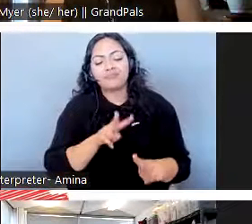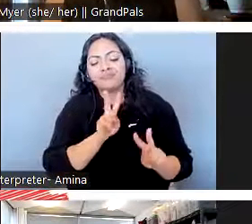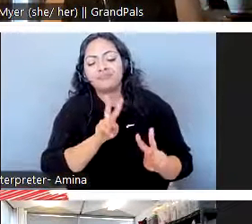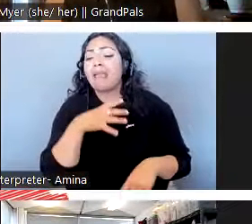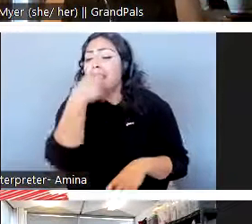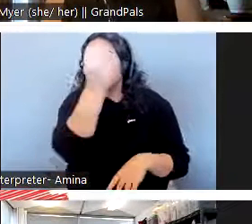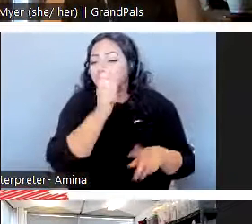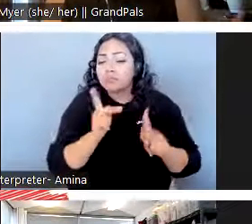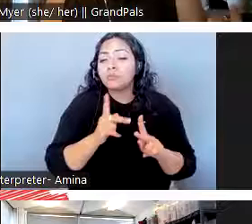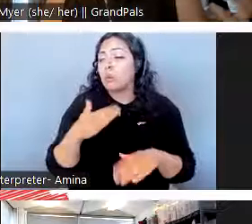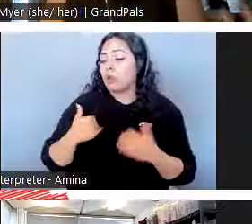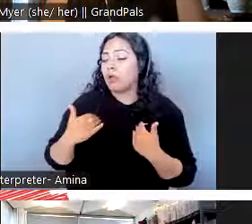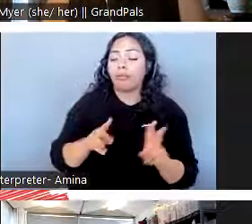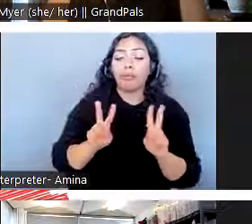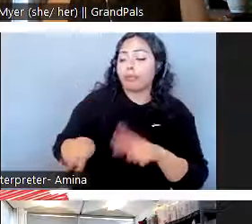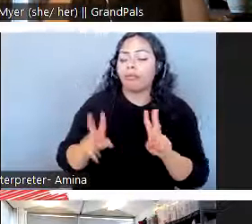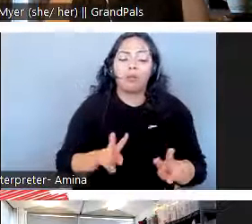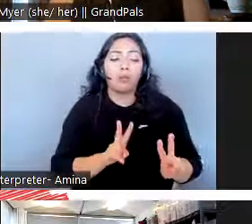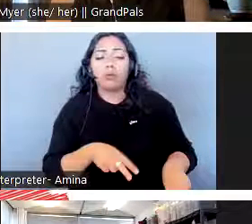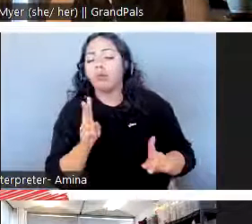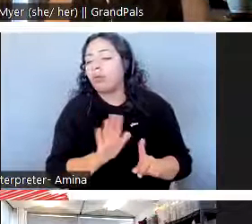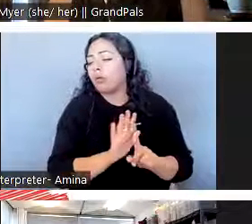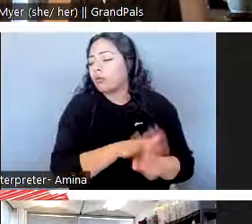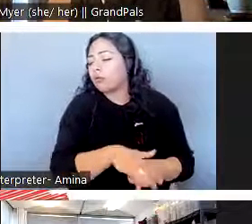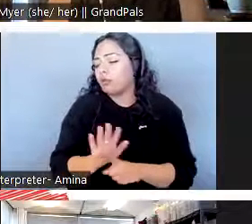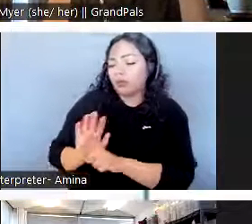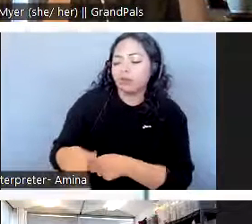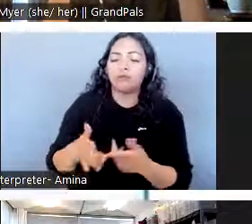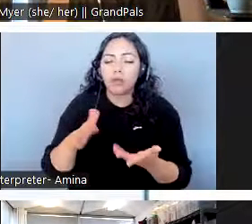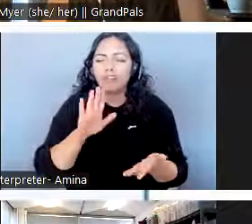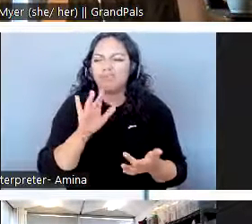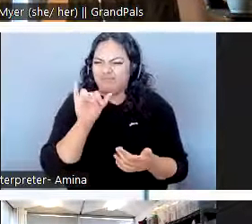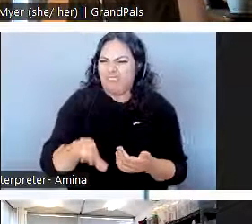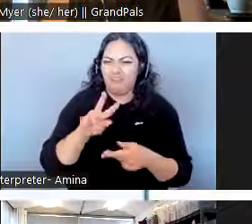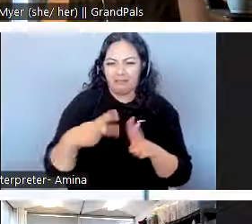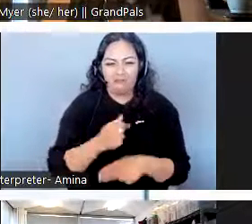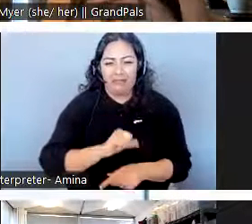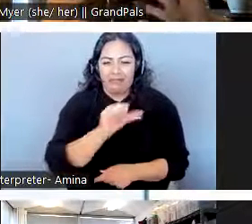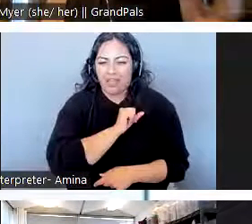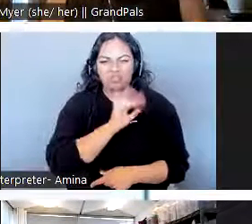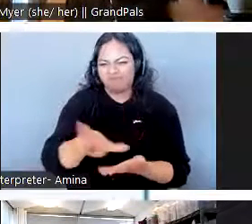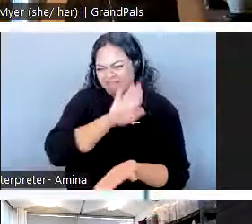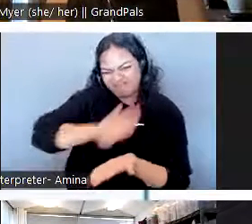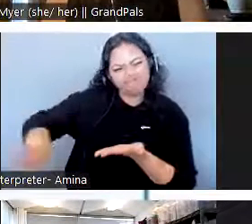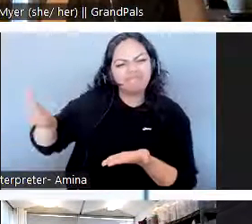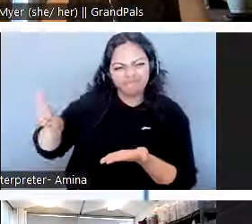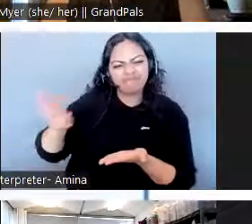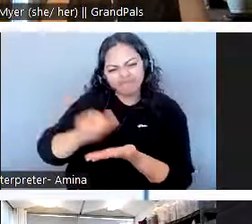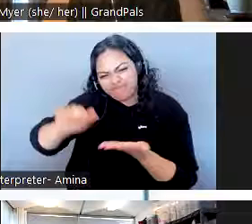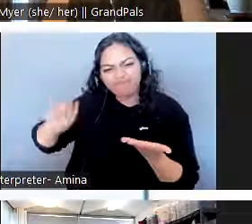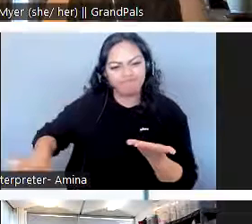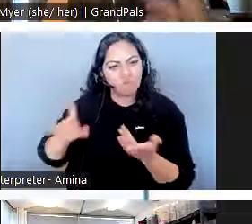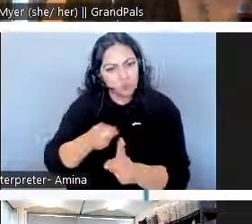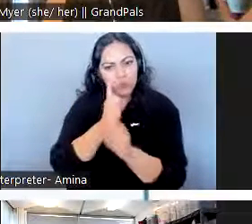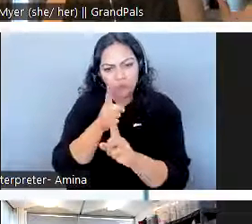generations and younger generations. And just to wrap up on the last slide there, this is a proposed timeline.